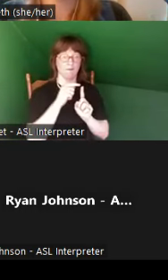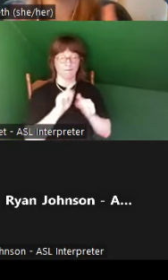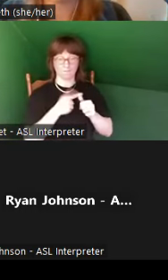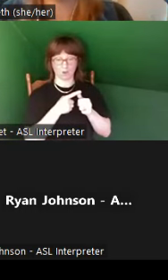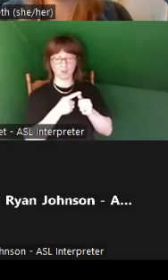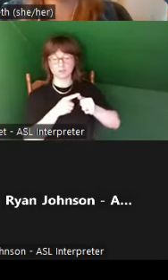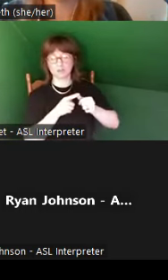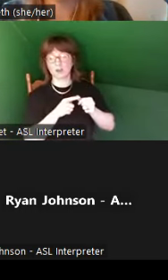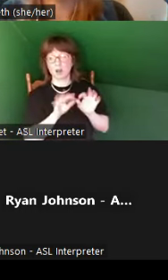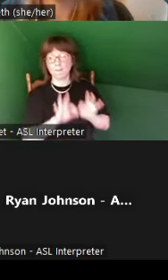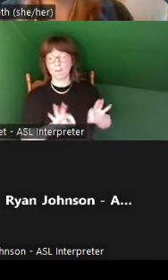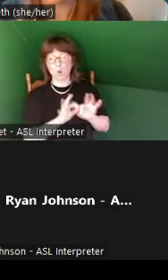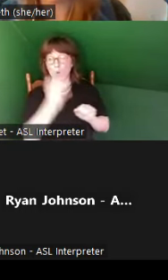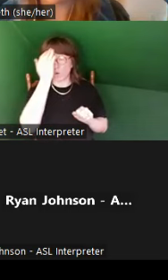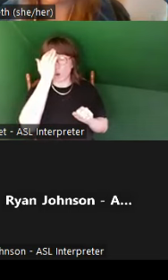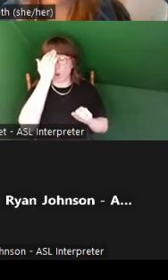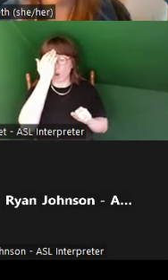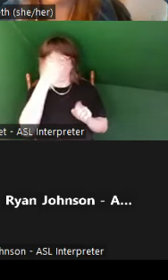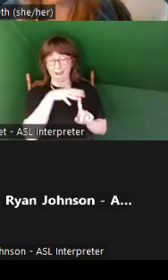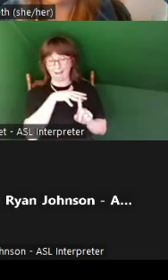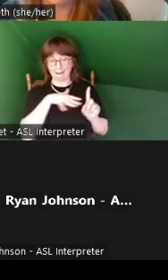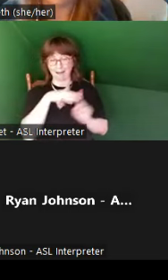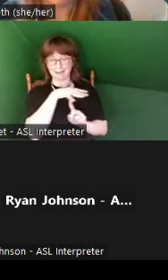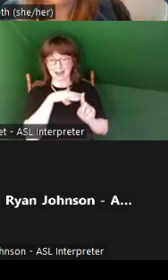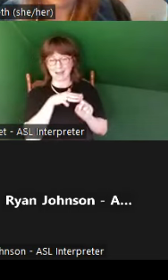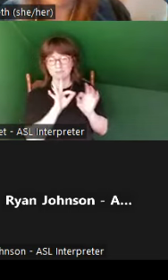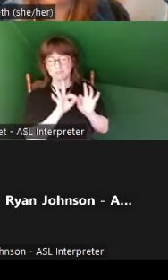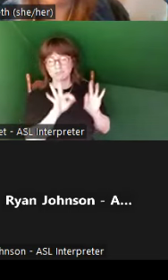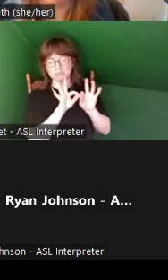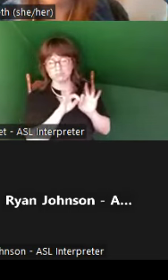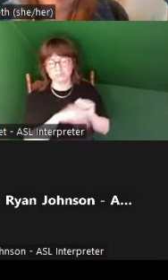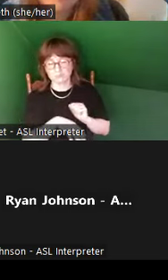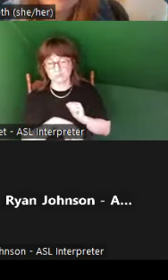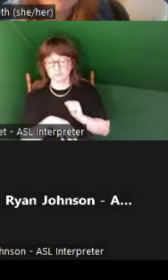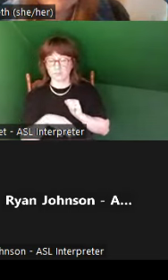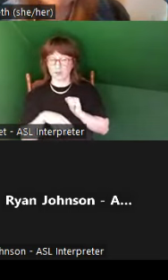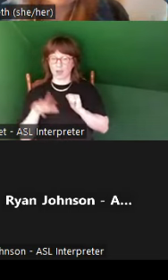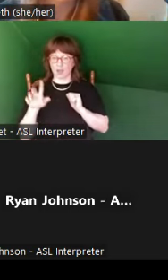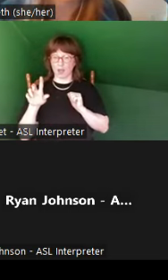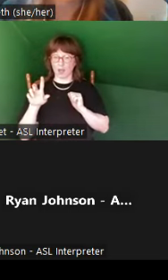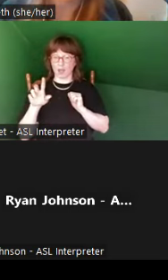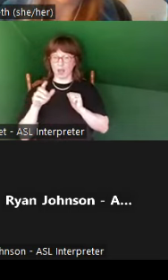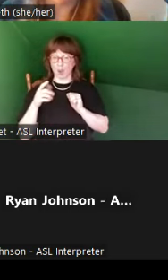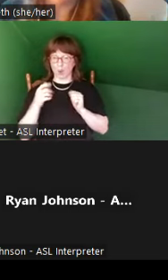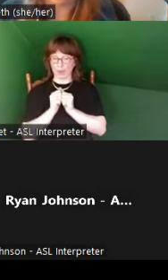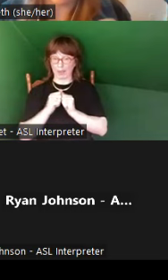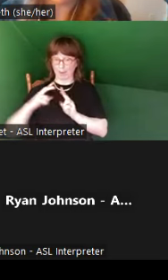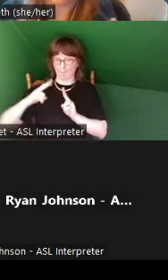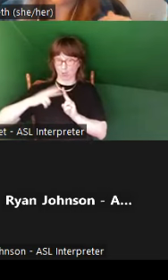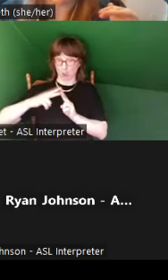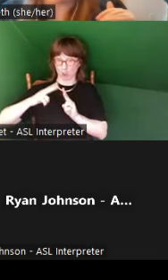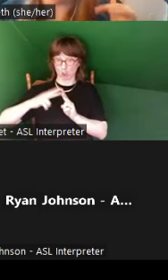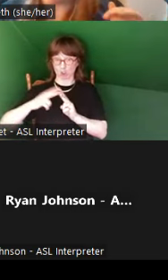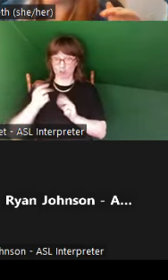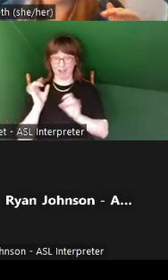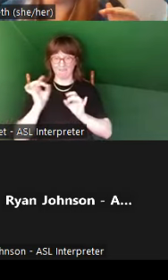context is everything here. Not all violence between intimate partners is the same. Like I said, it's